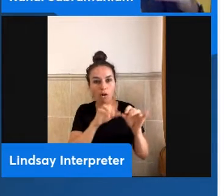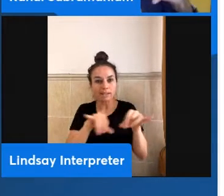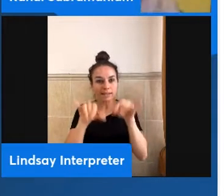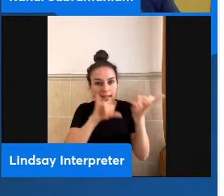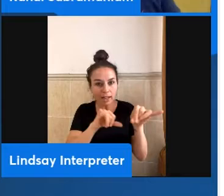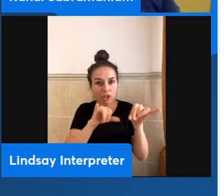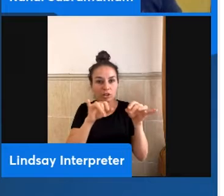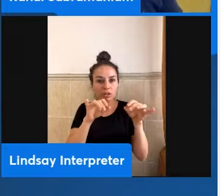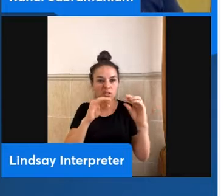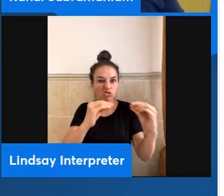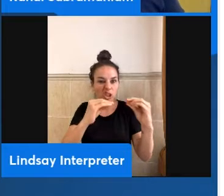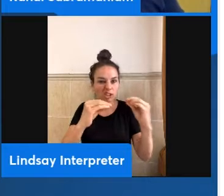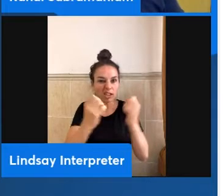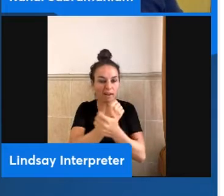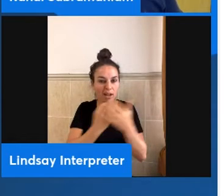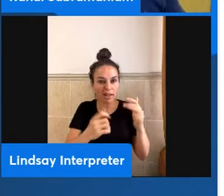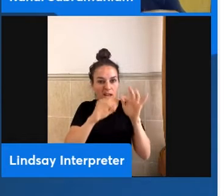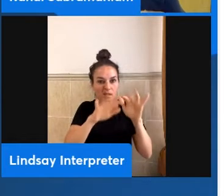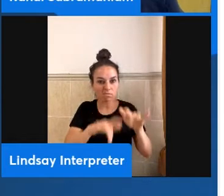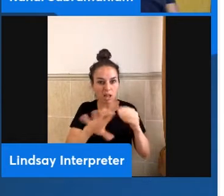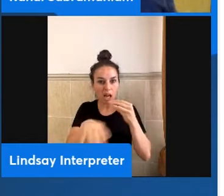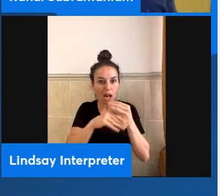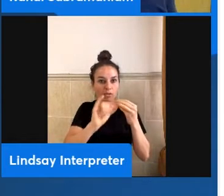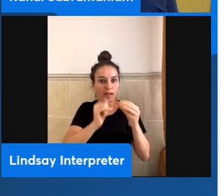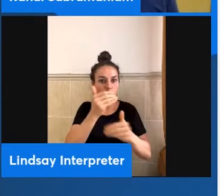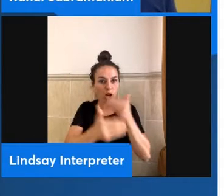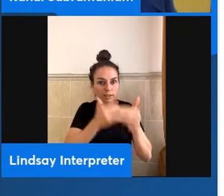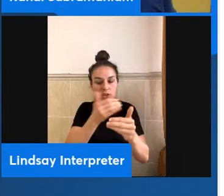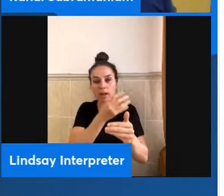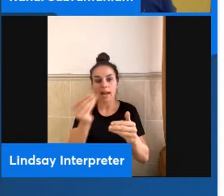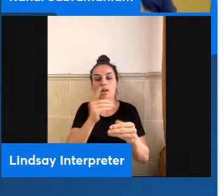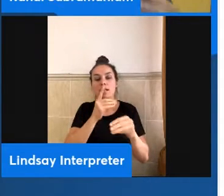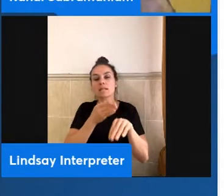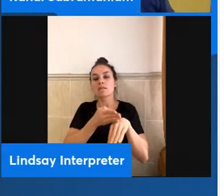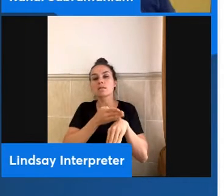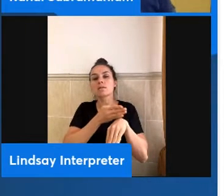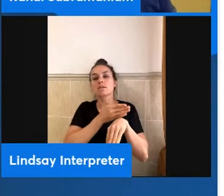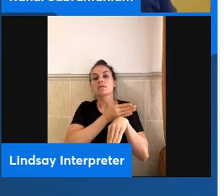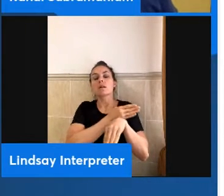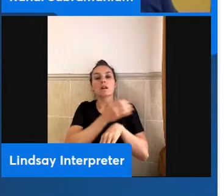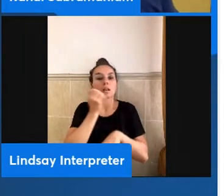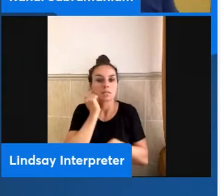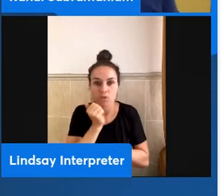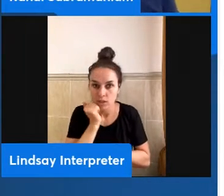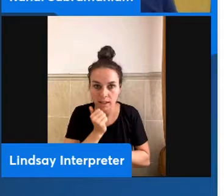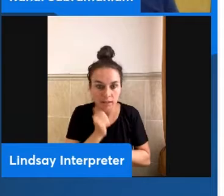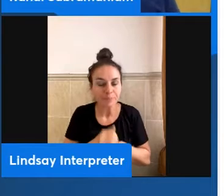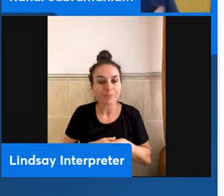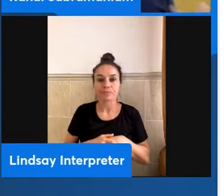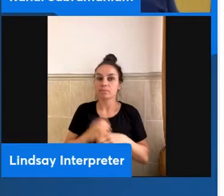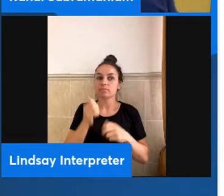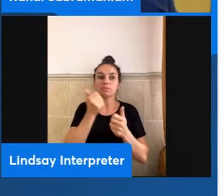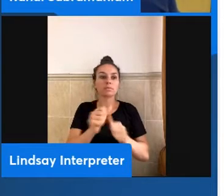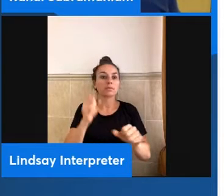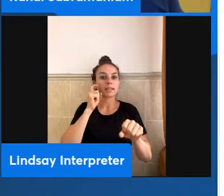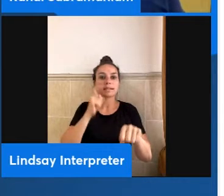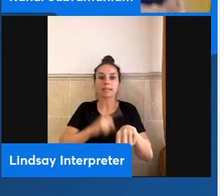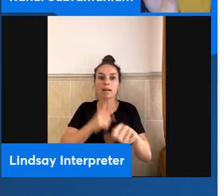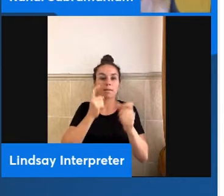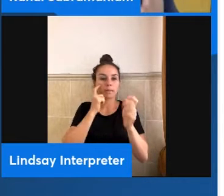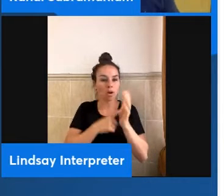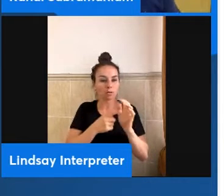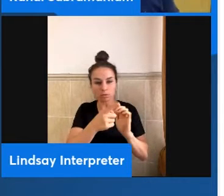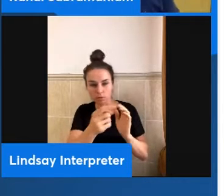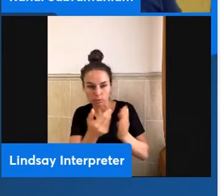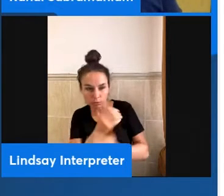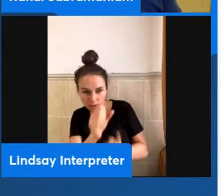are basically going into the processor, and they're optimizing those pipelines. Every time they encounter a new scenario where they find something being slow, they